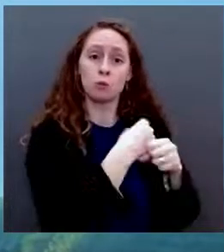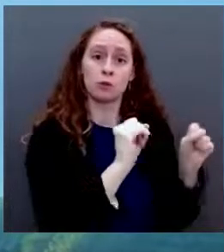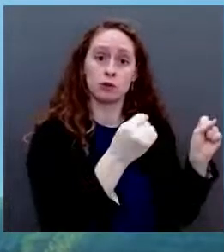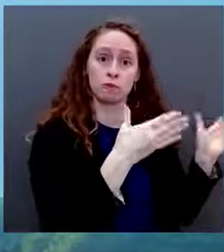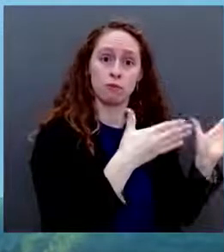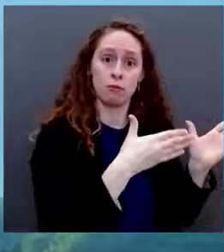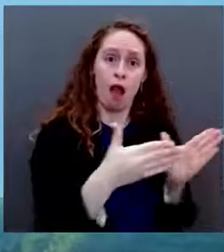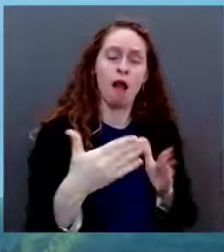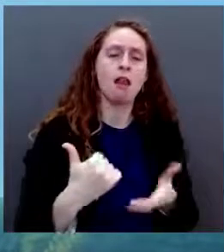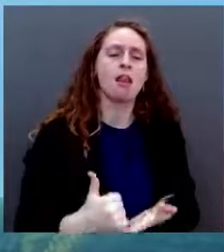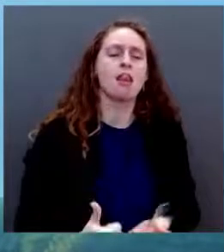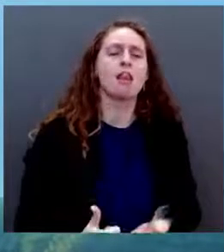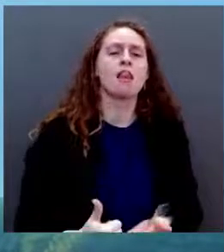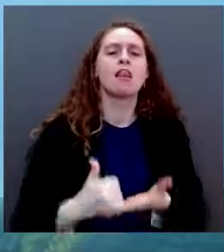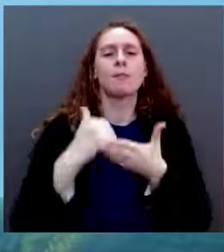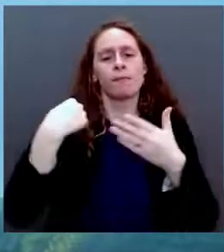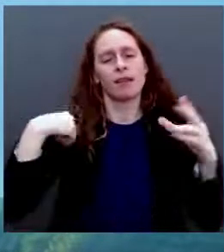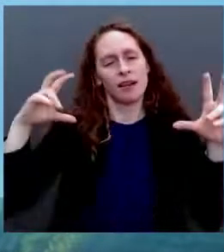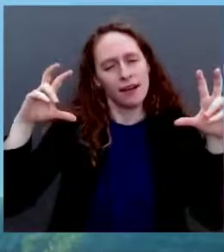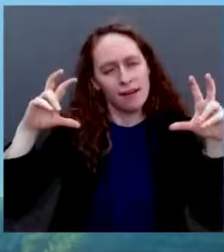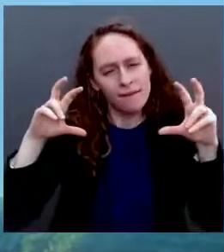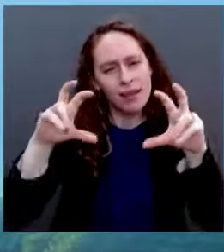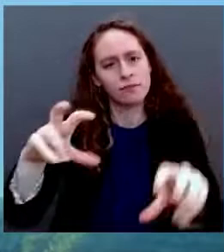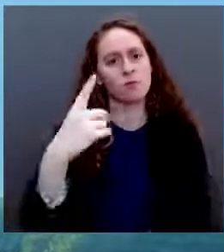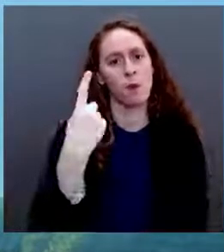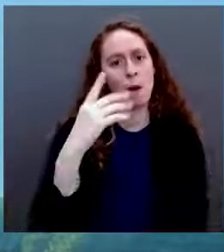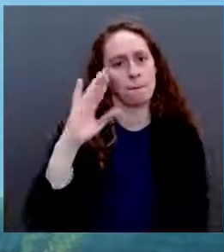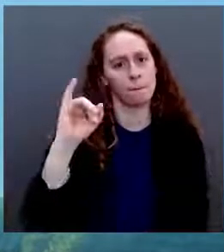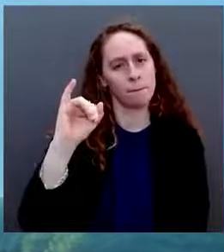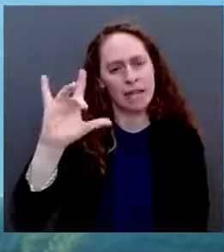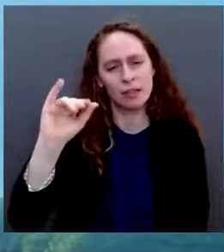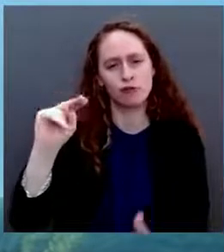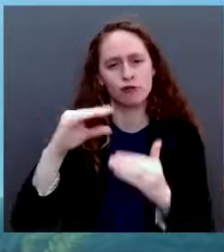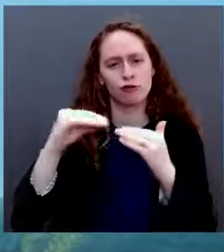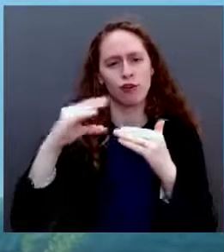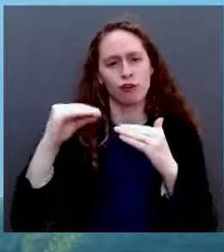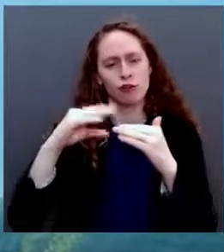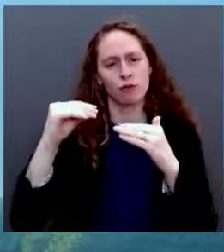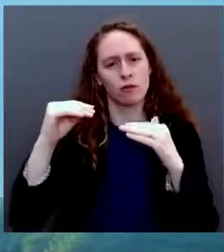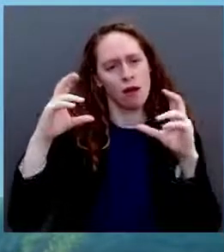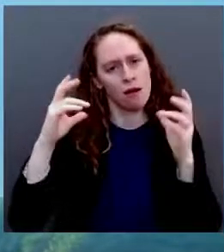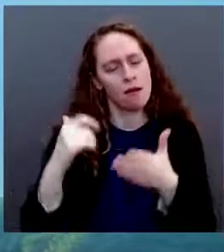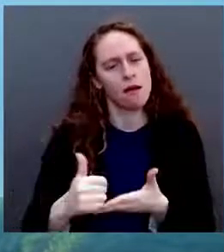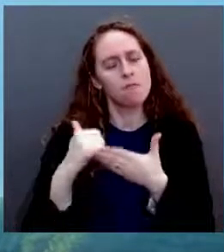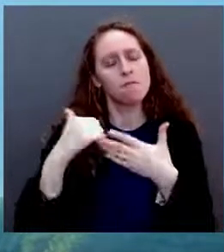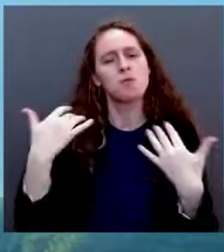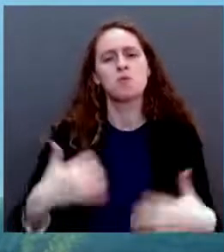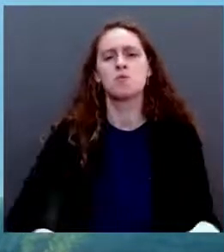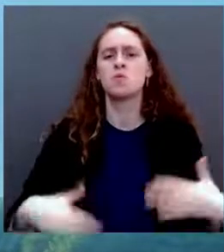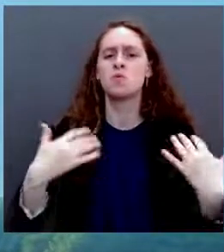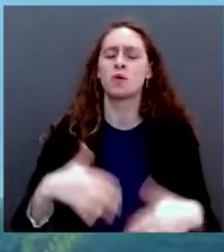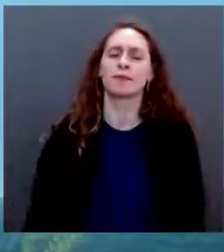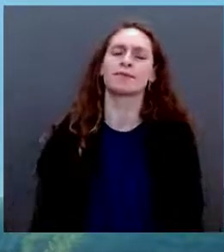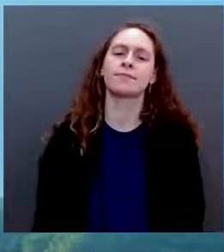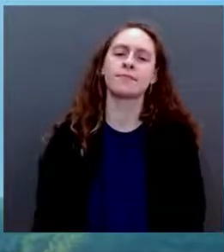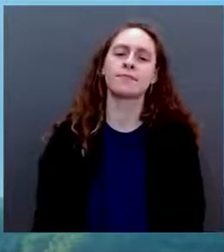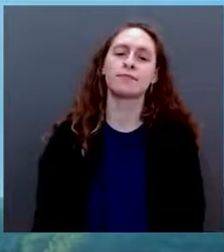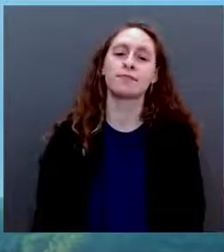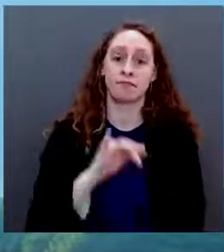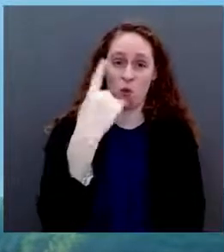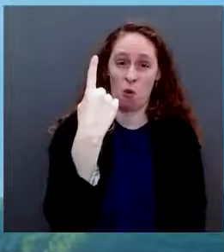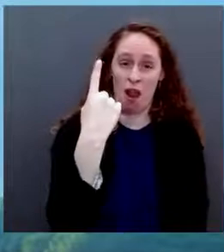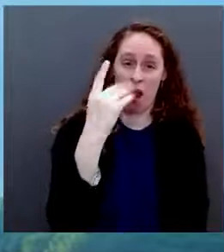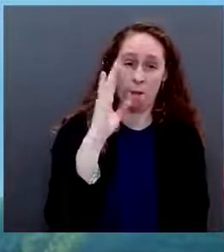follows. $100 million is going to be utilized to reduce the cost of inspections for existing small and very small processing